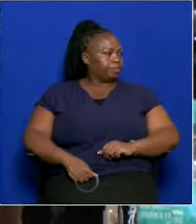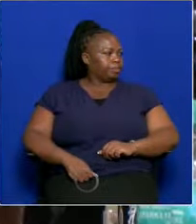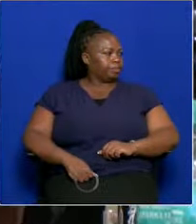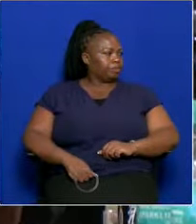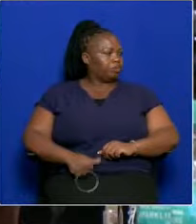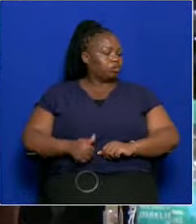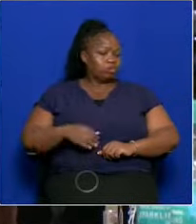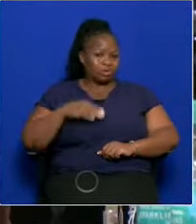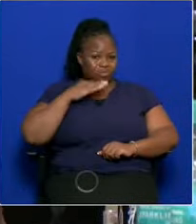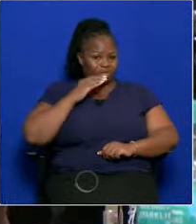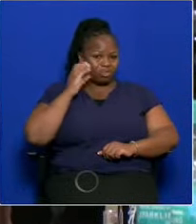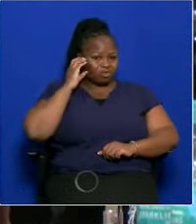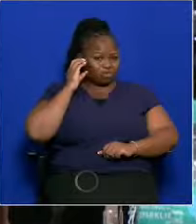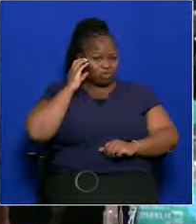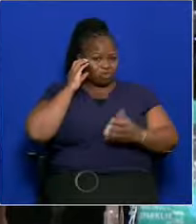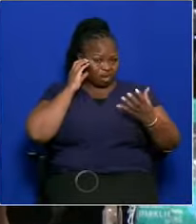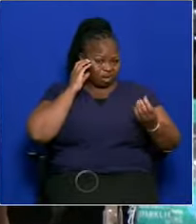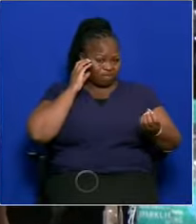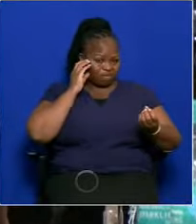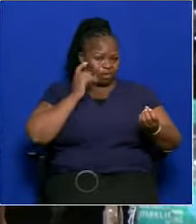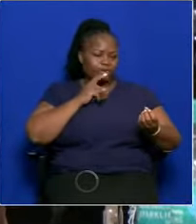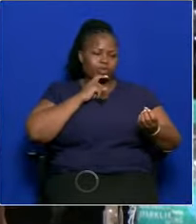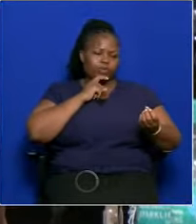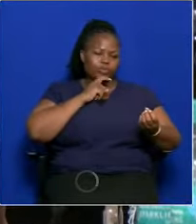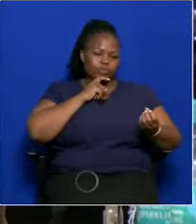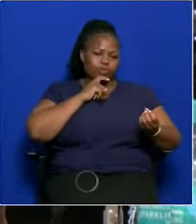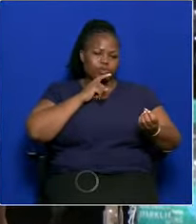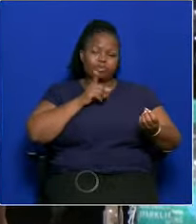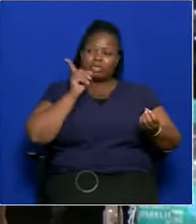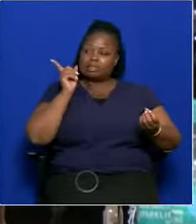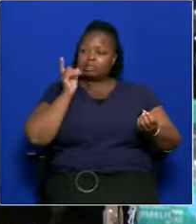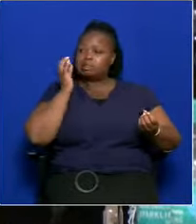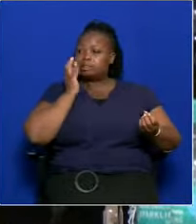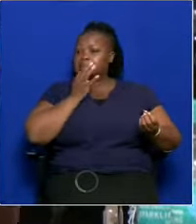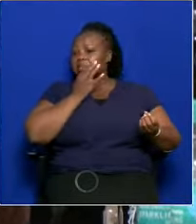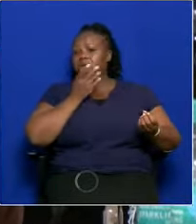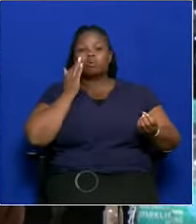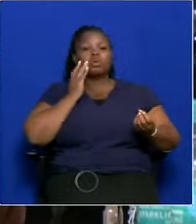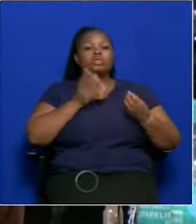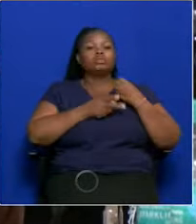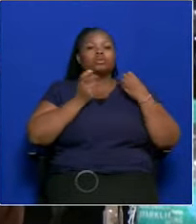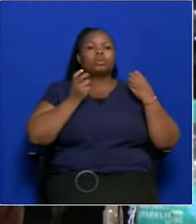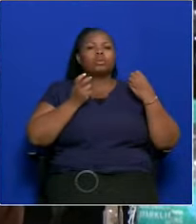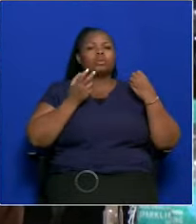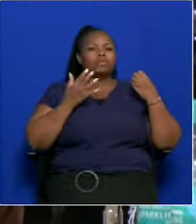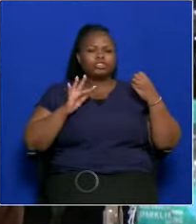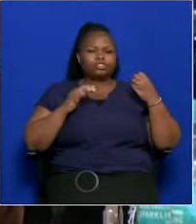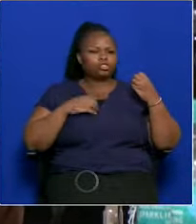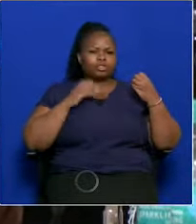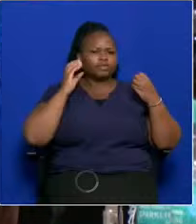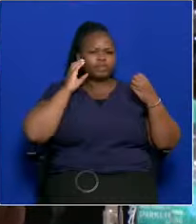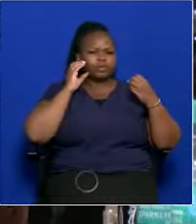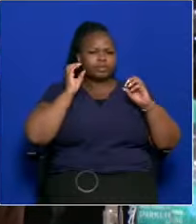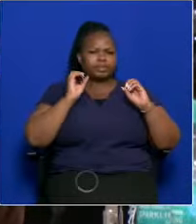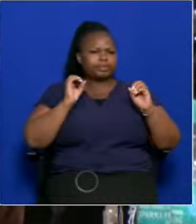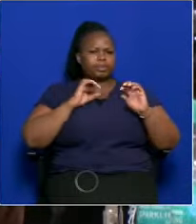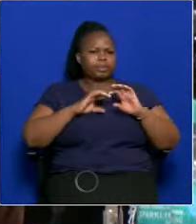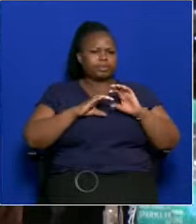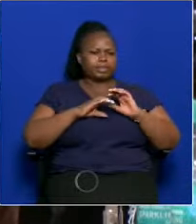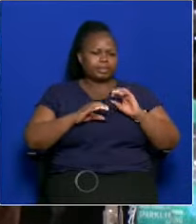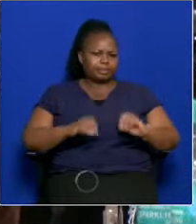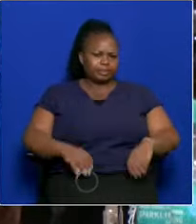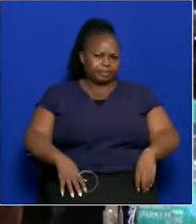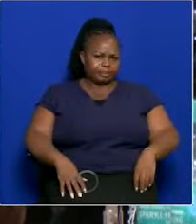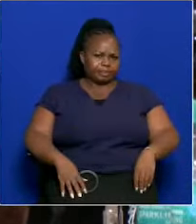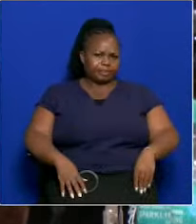phone and was using it. His version is once it was stolen, he didn't have any of those communications on his side.